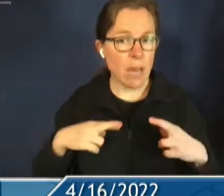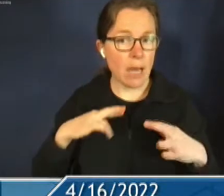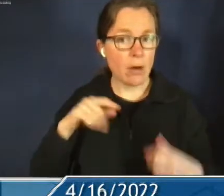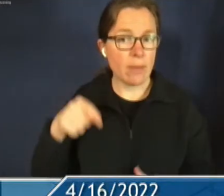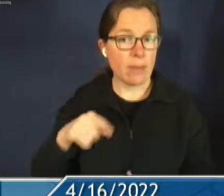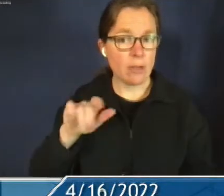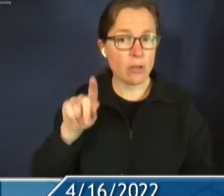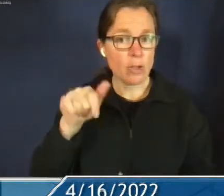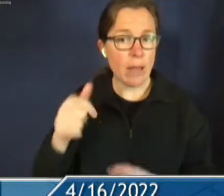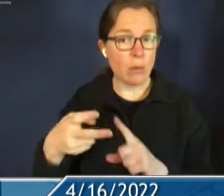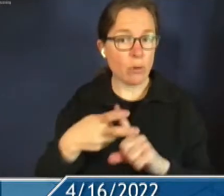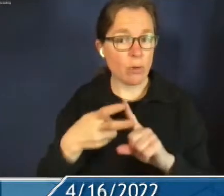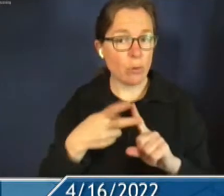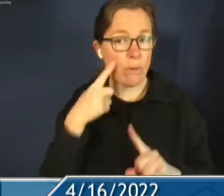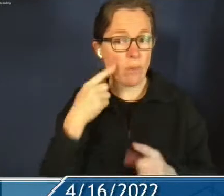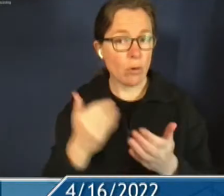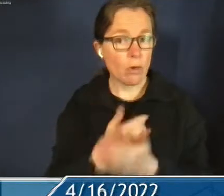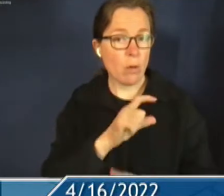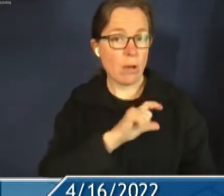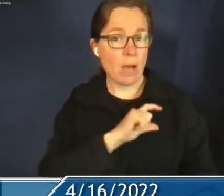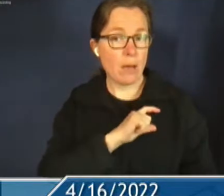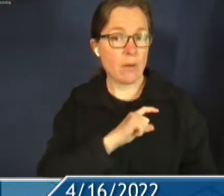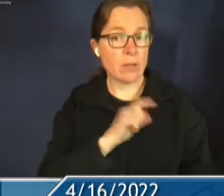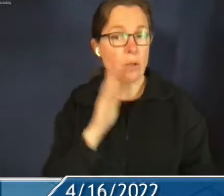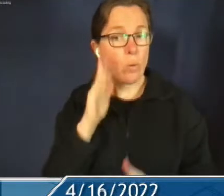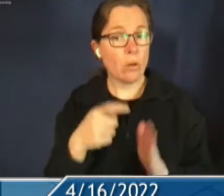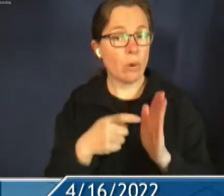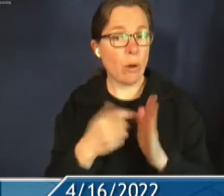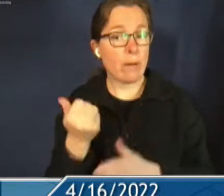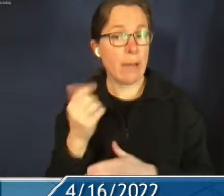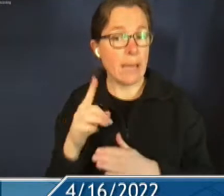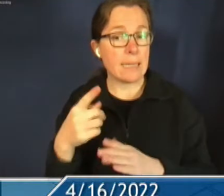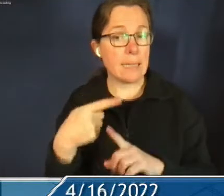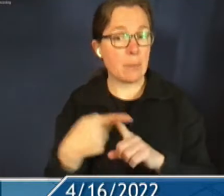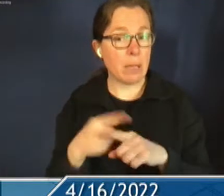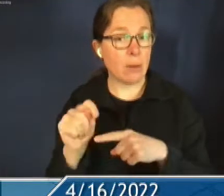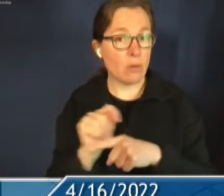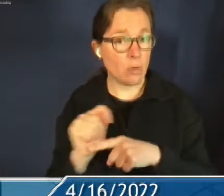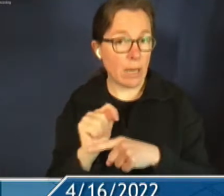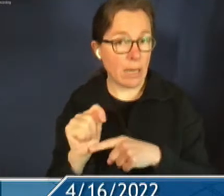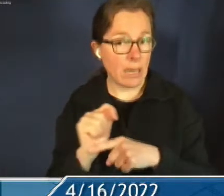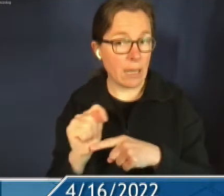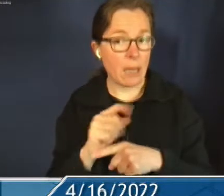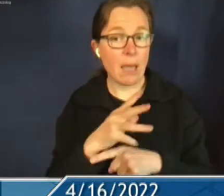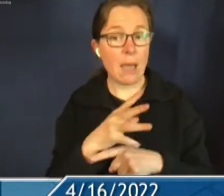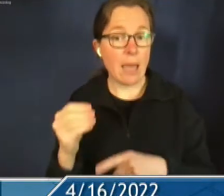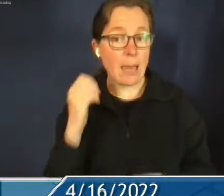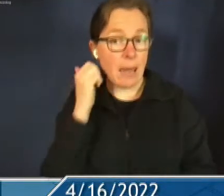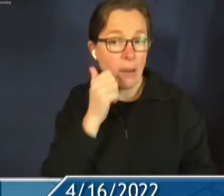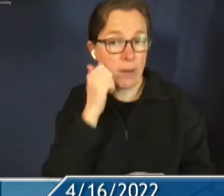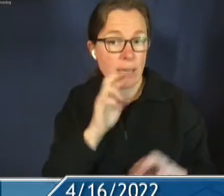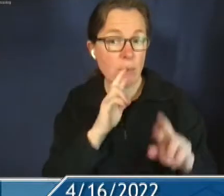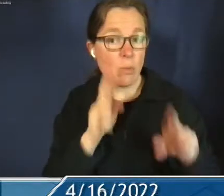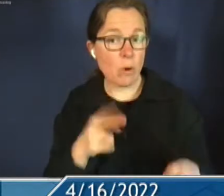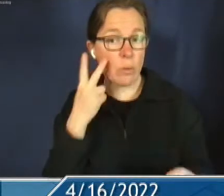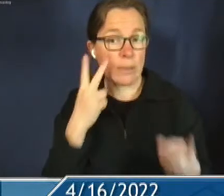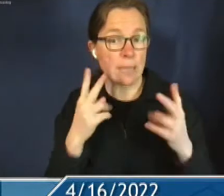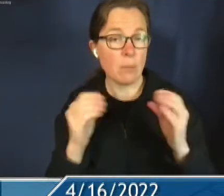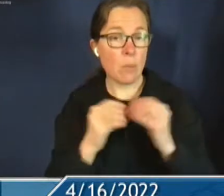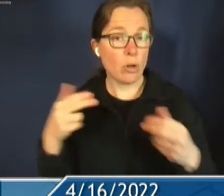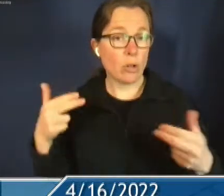new officers will take about 18 months of training, and on top of that, we have daily reports of shootings at an